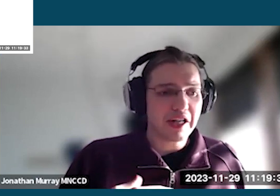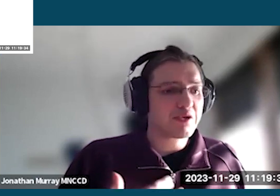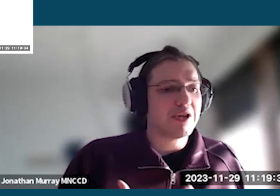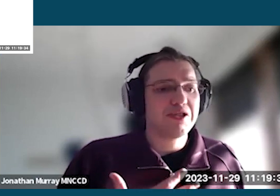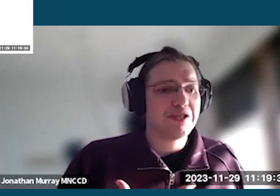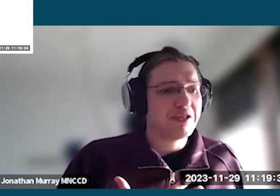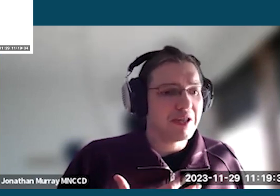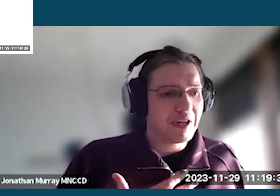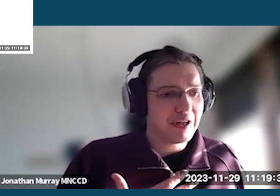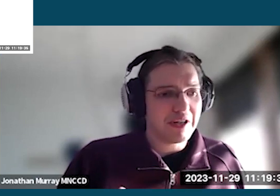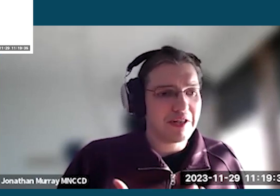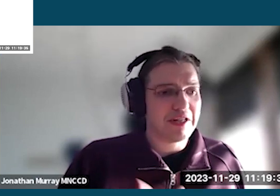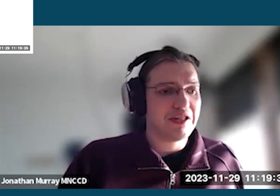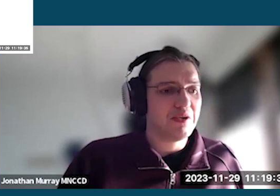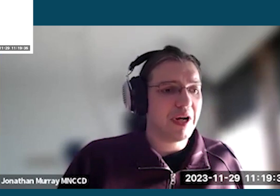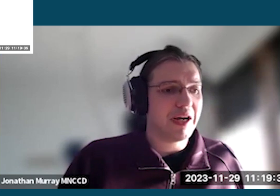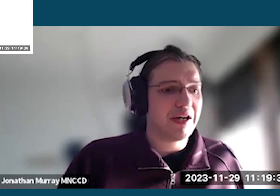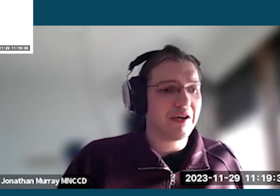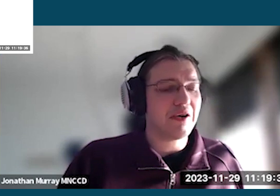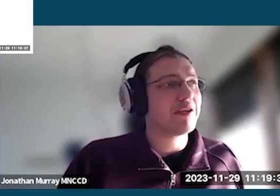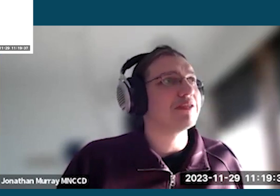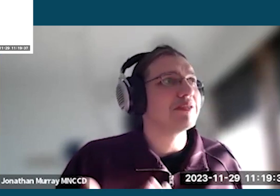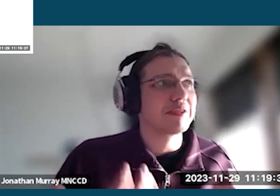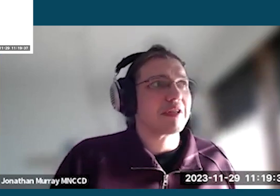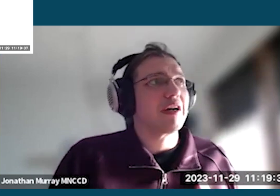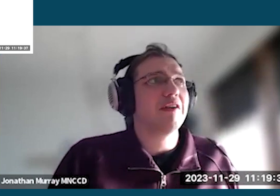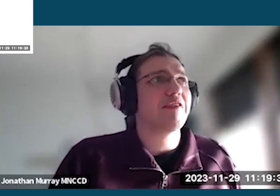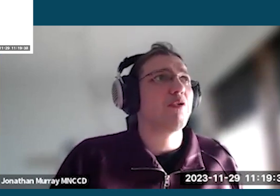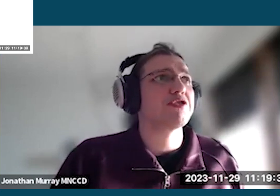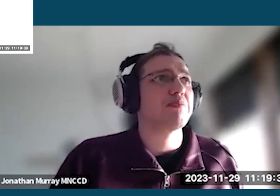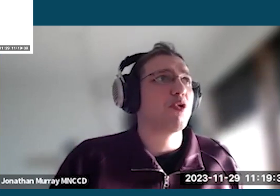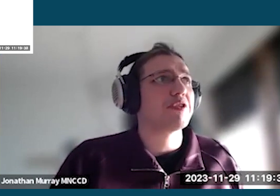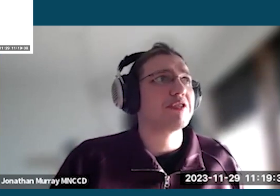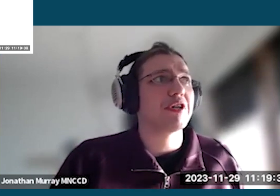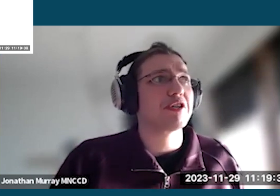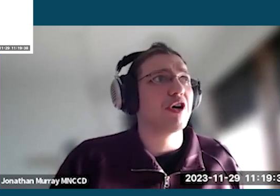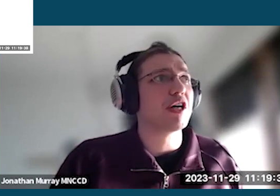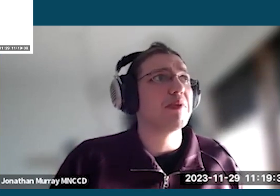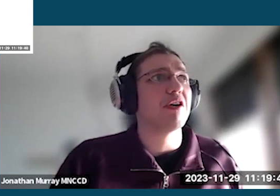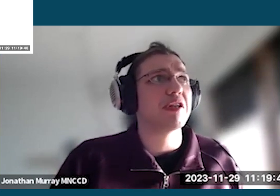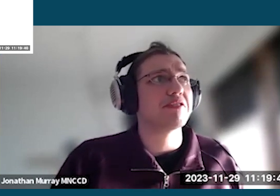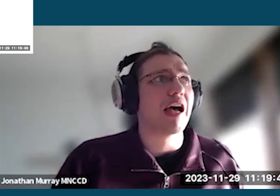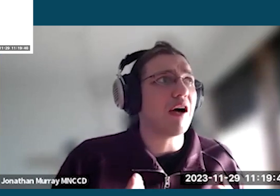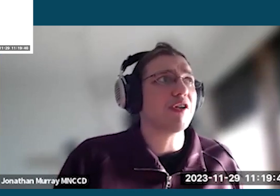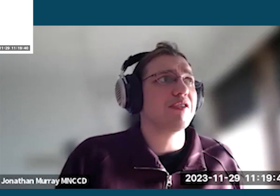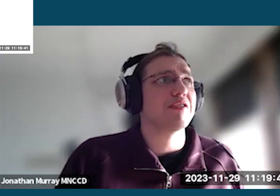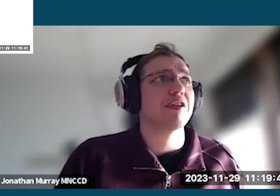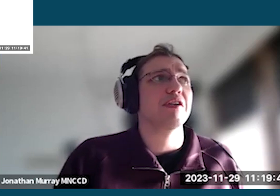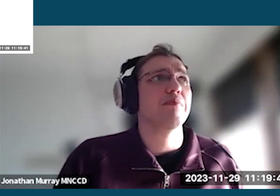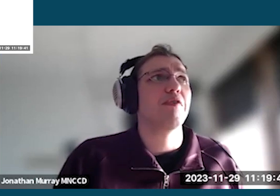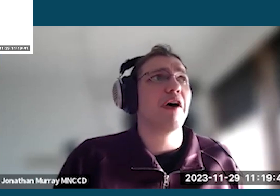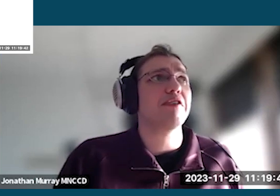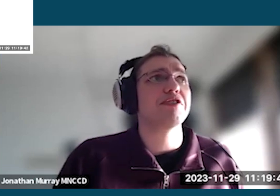The next question that you had all felt was important to talk about is how